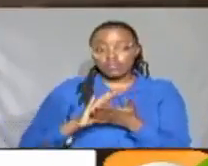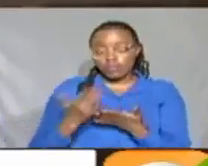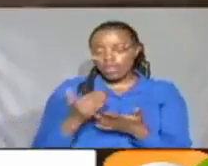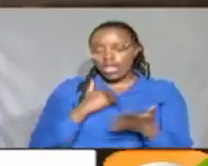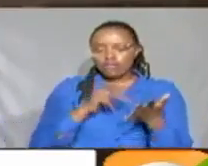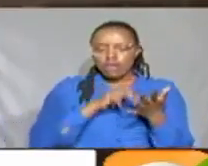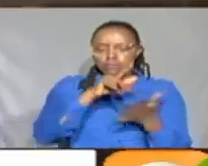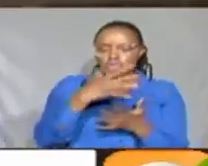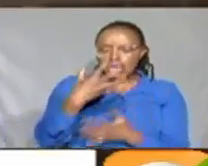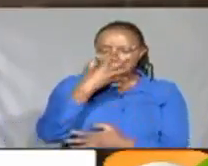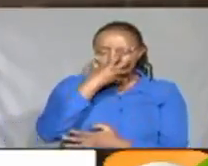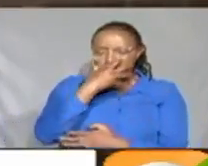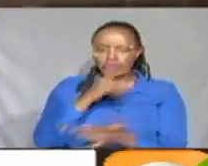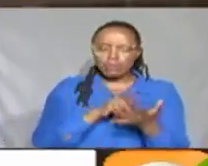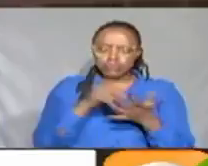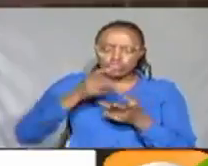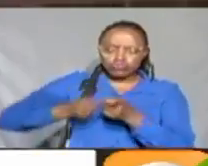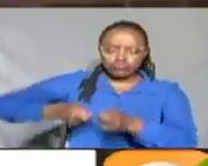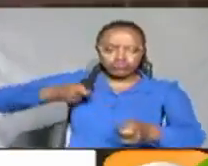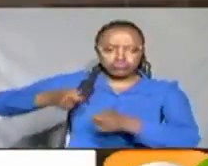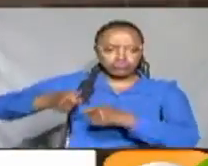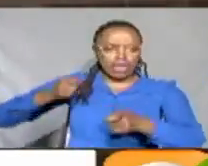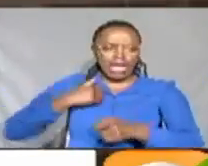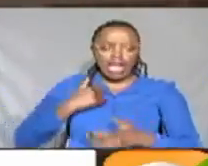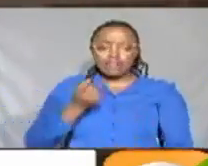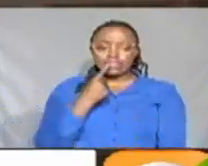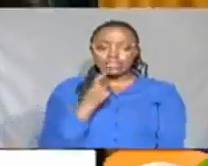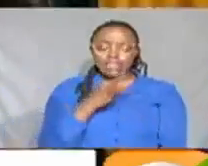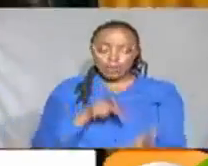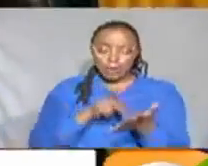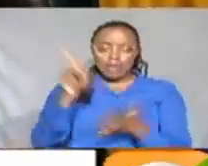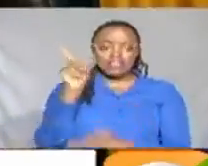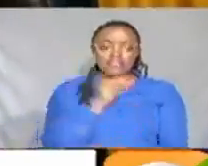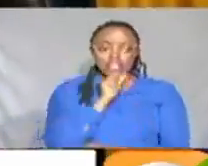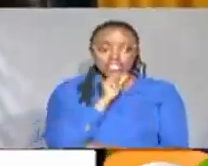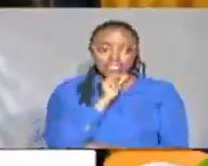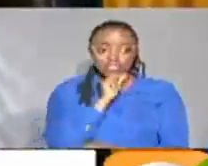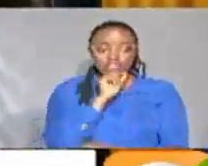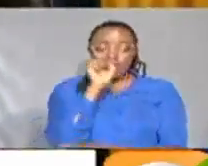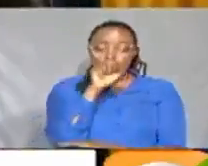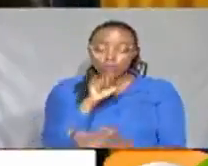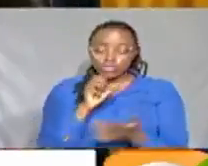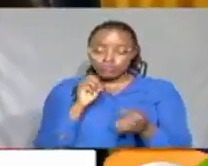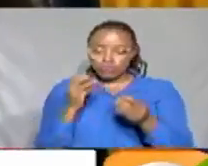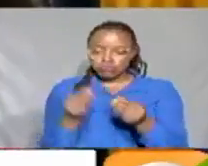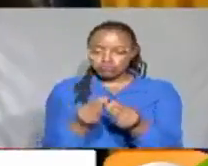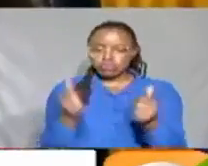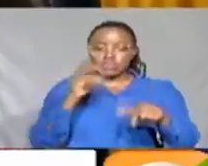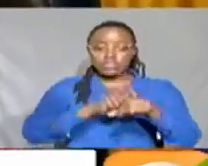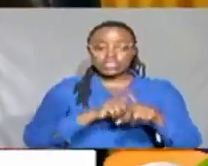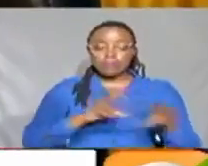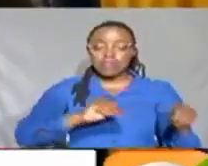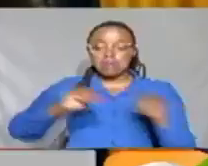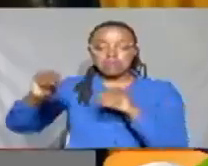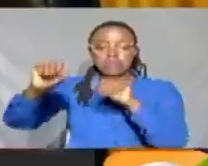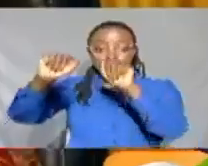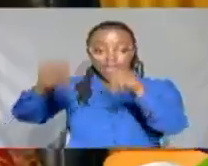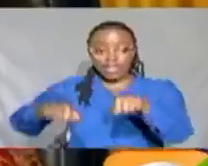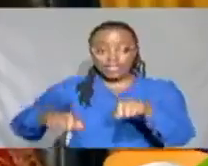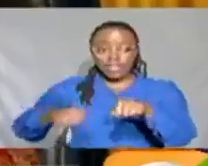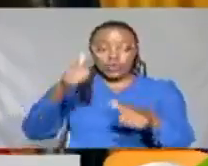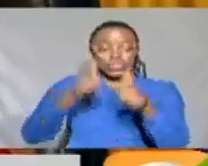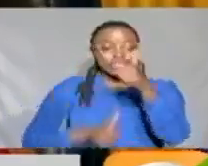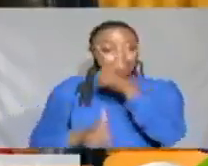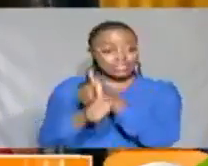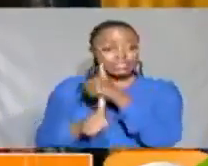mask, tumenunua pumps, tumenunua dawa. We can attack them when they are moving, which is a bit